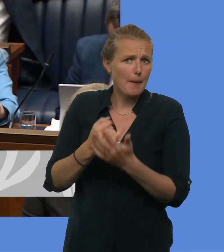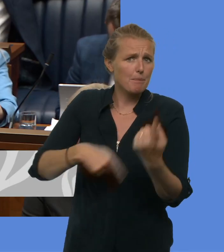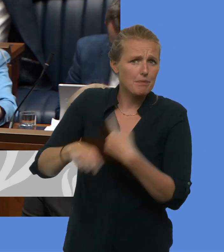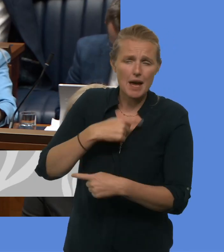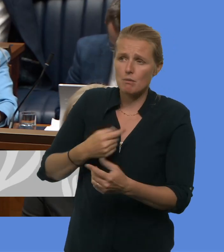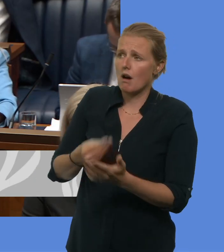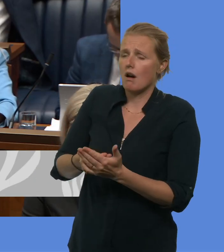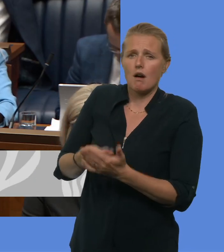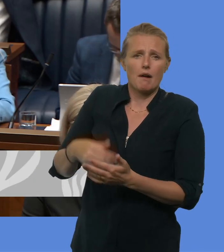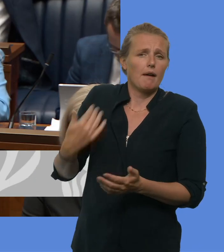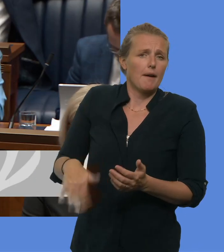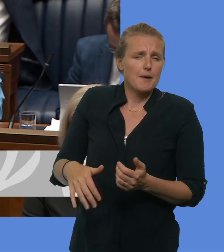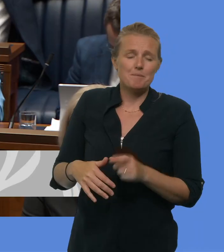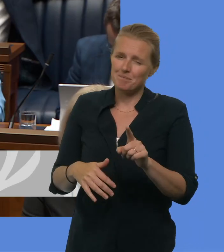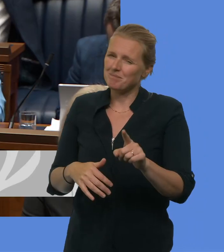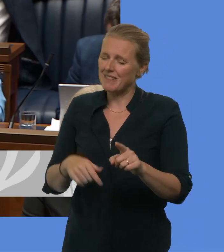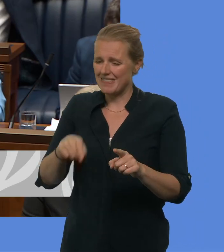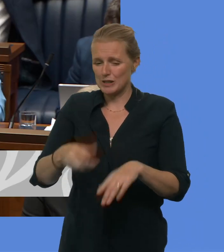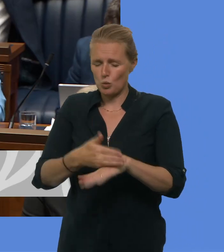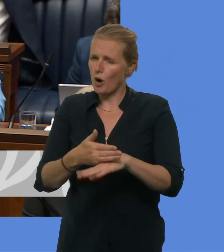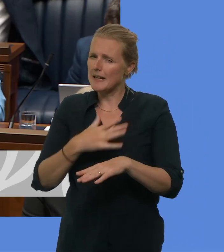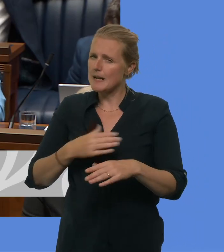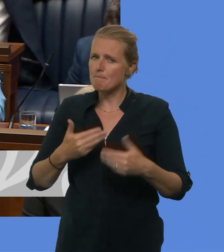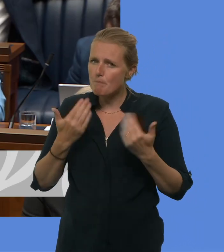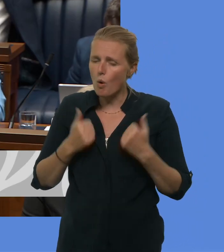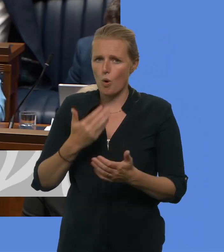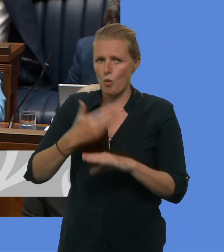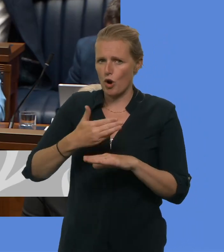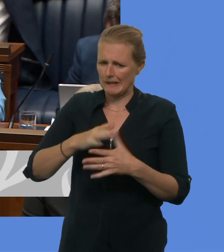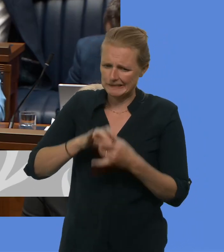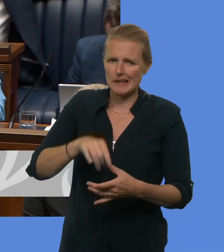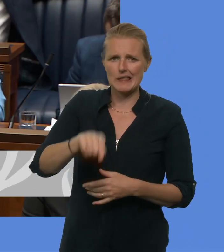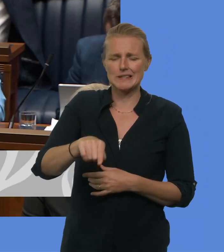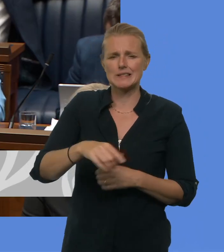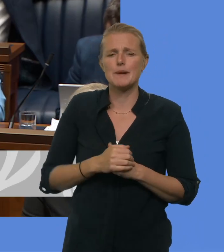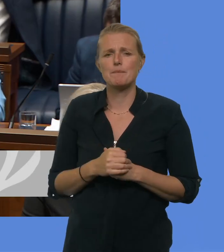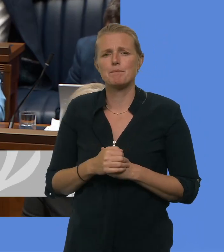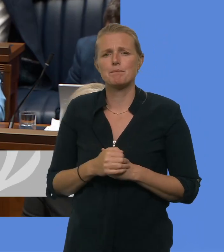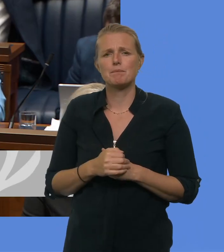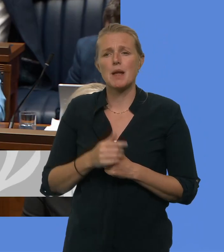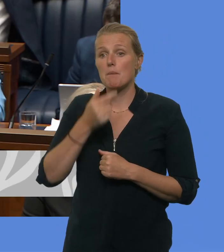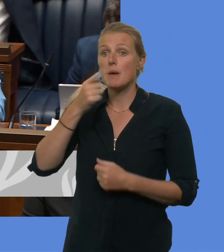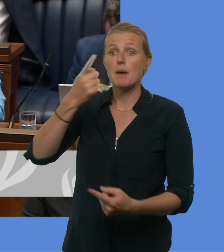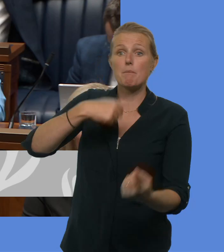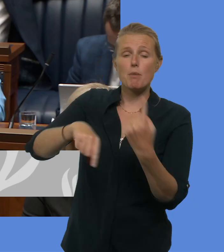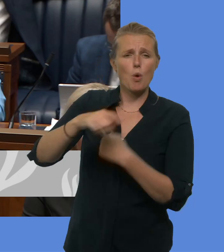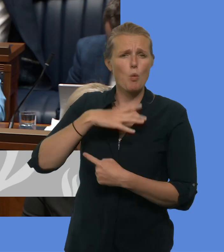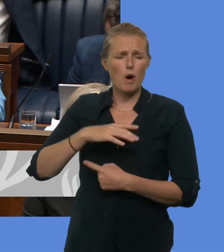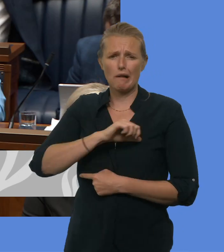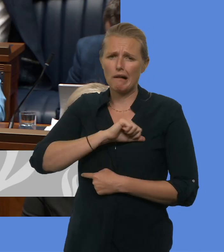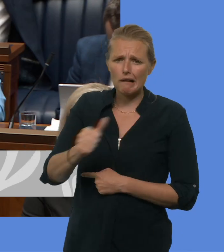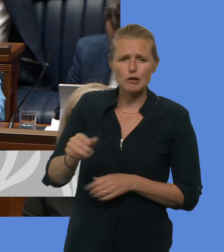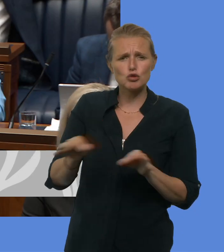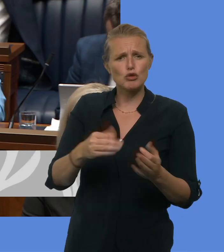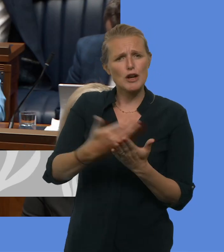more work to take forward in respect of this. People called for a comprehensive strategy when it came to the early